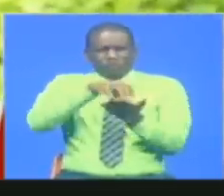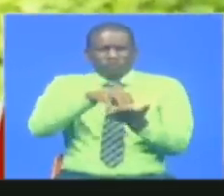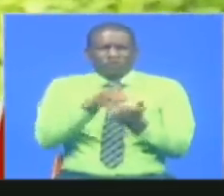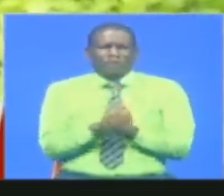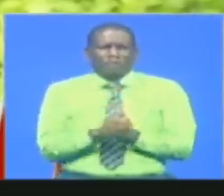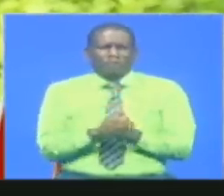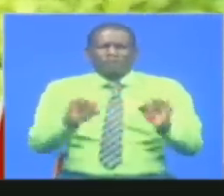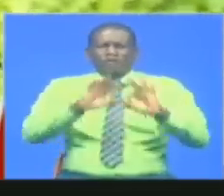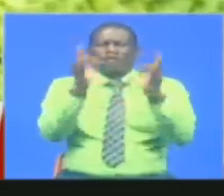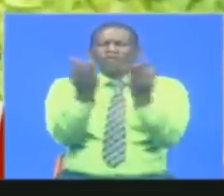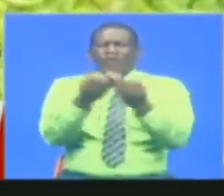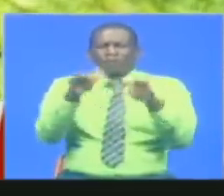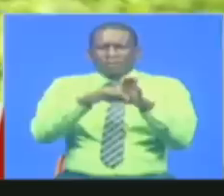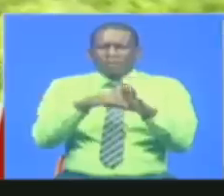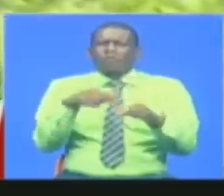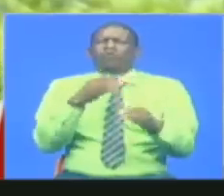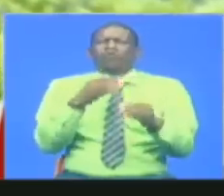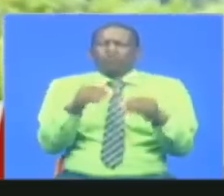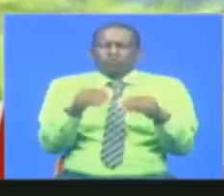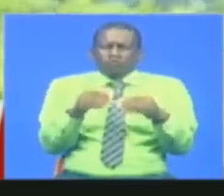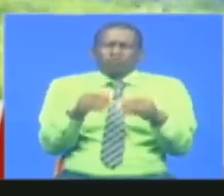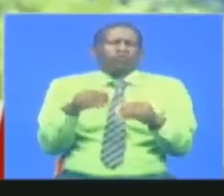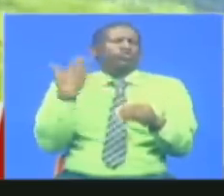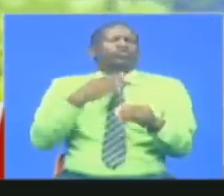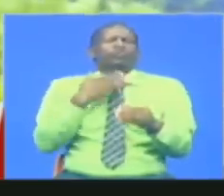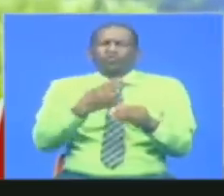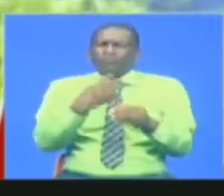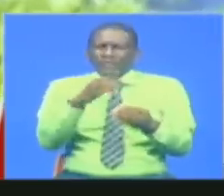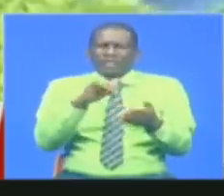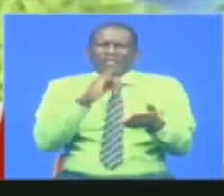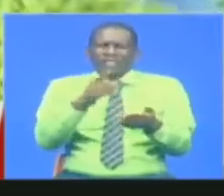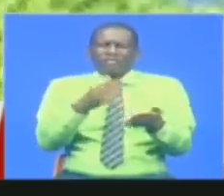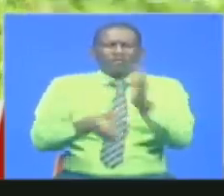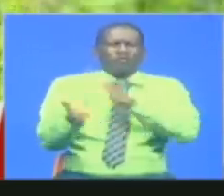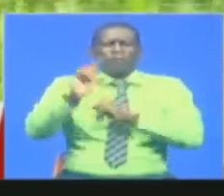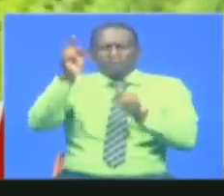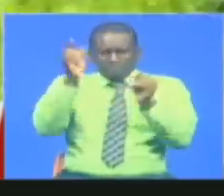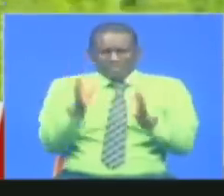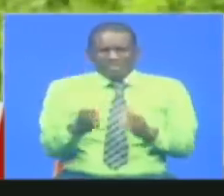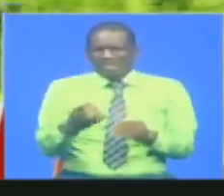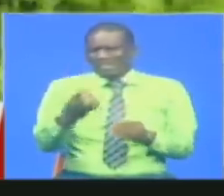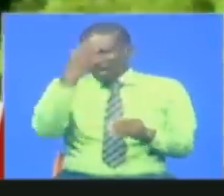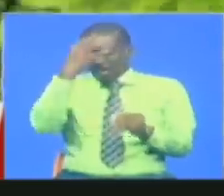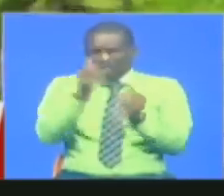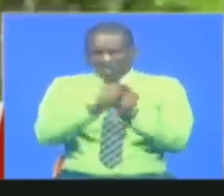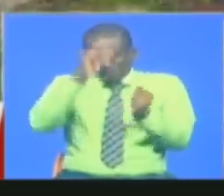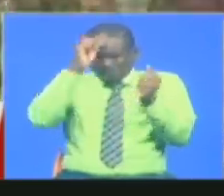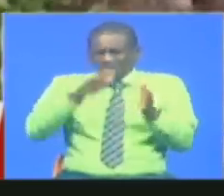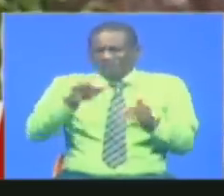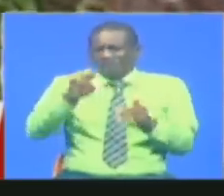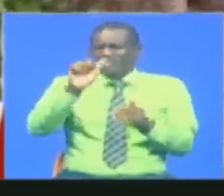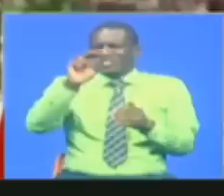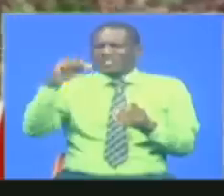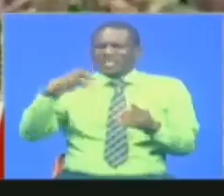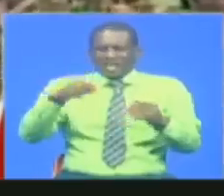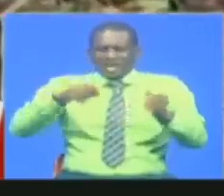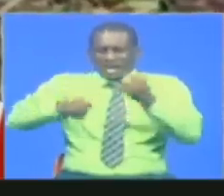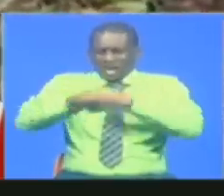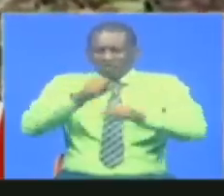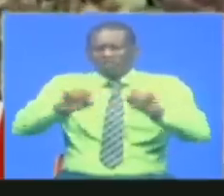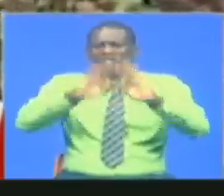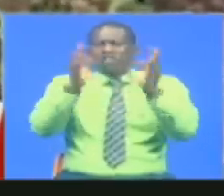A family member who sought anonymity said the former minister is extremely upset with Governor Sang's action. The family